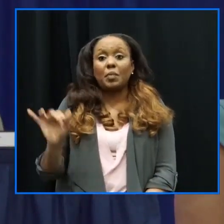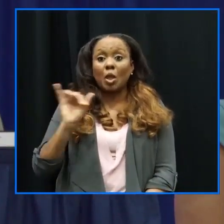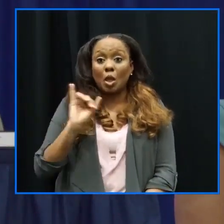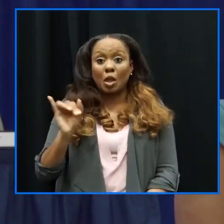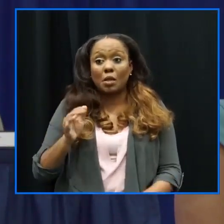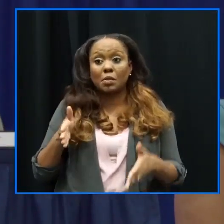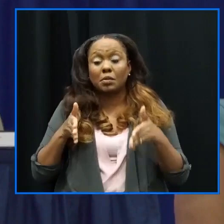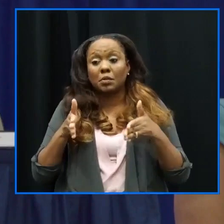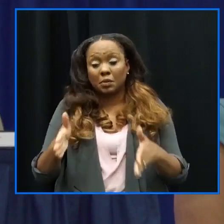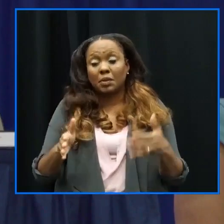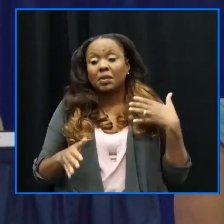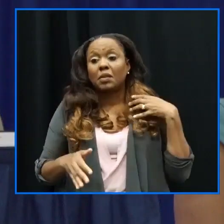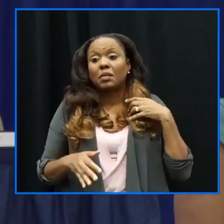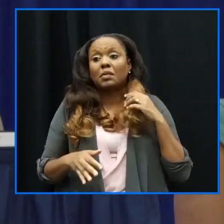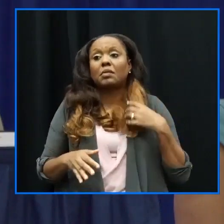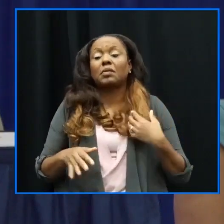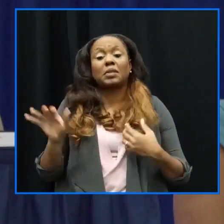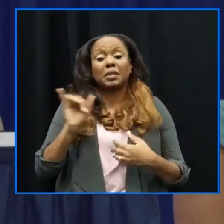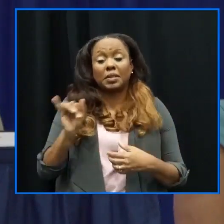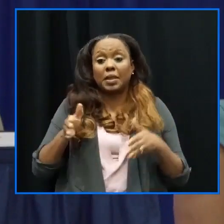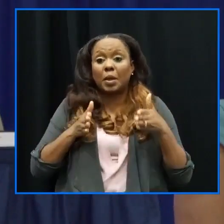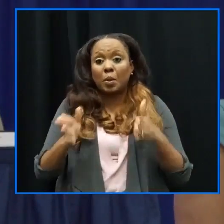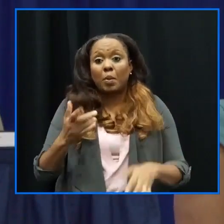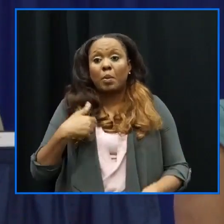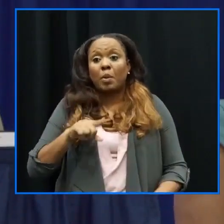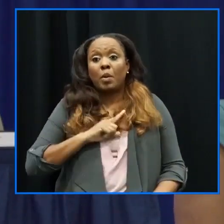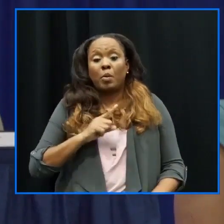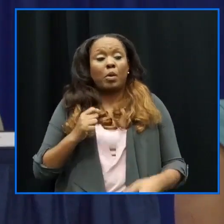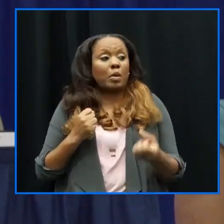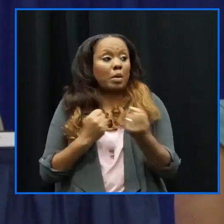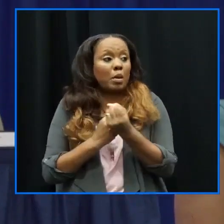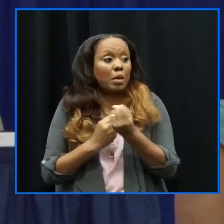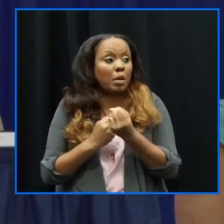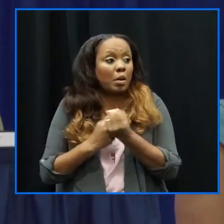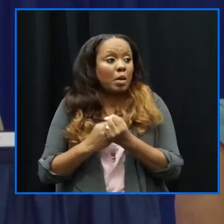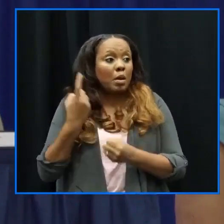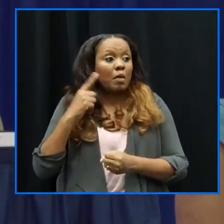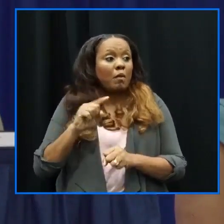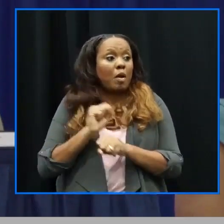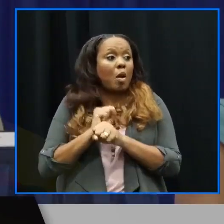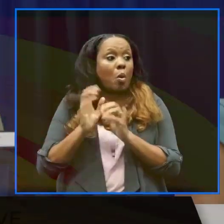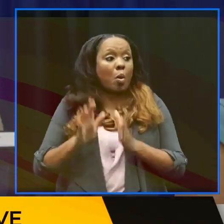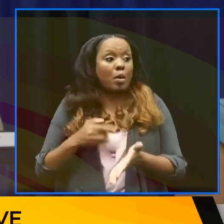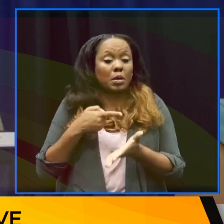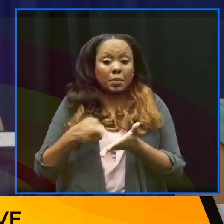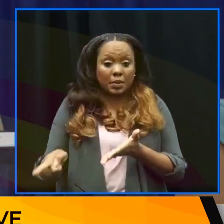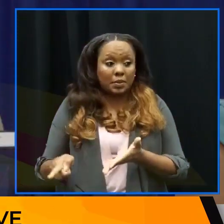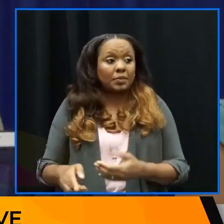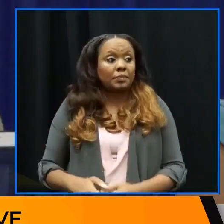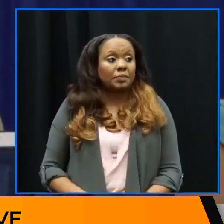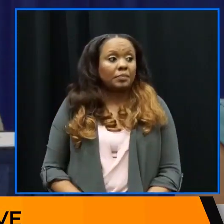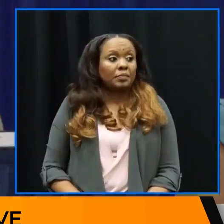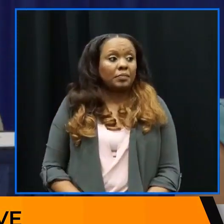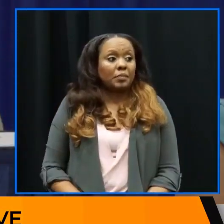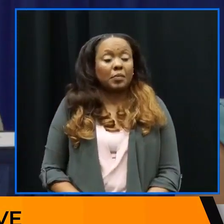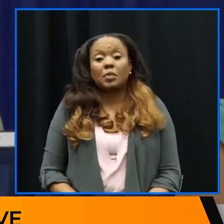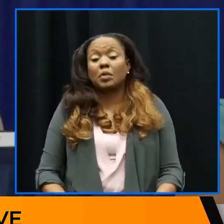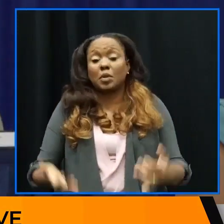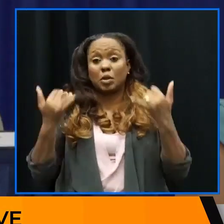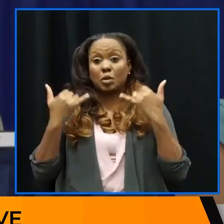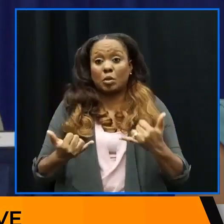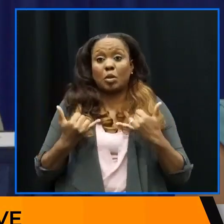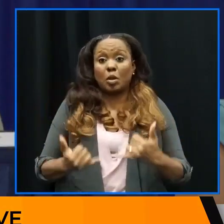for not waiting until it was too late to address the worrying situation. The fact that we are in crisis where